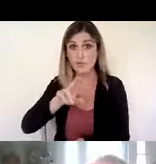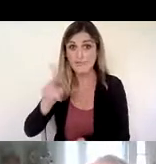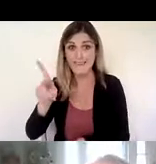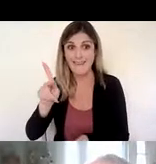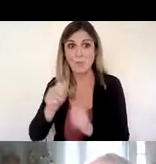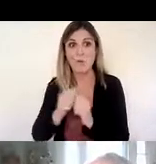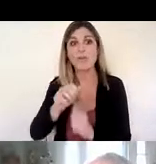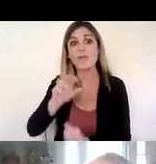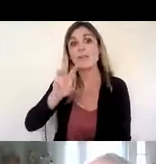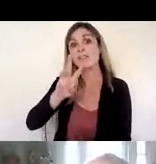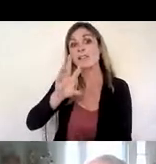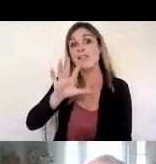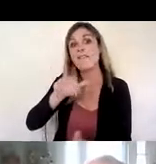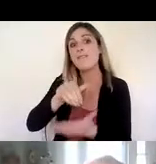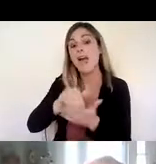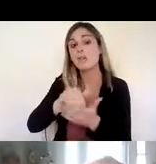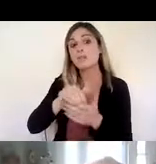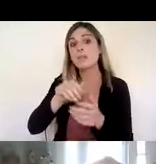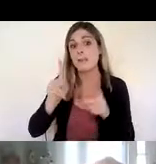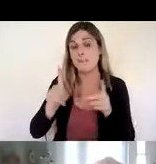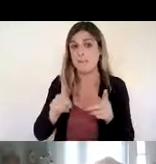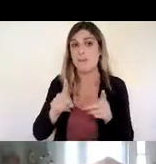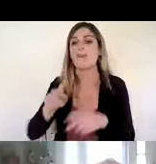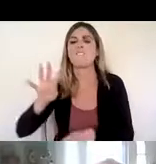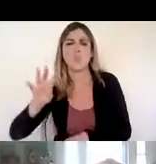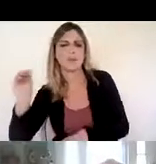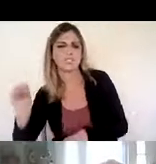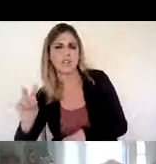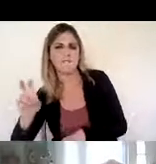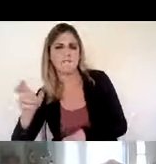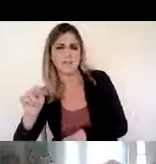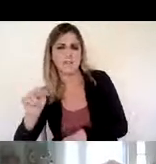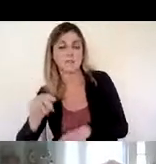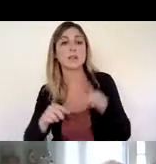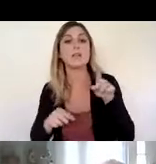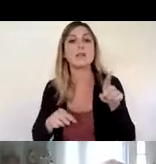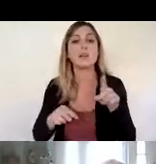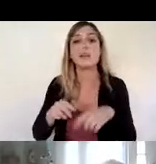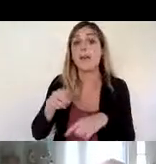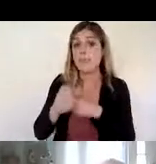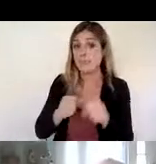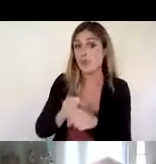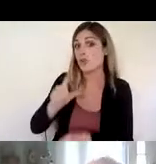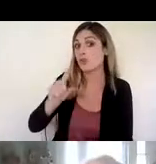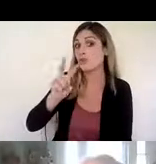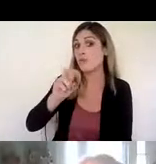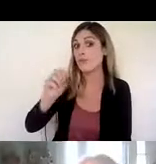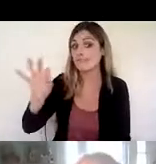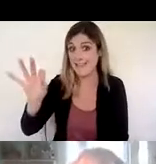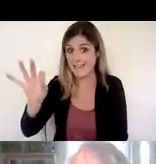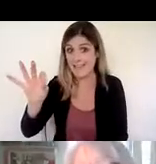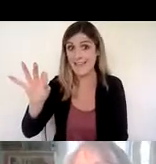In 2009, some data were published showing that vegans had higher rates of bone fractures, but this was